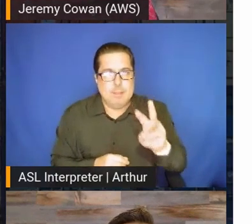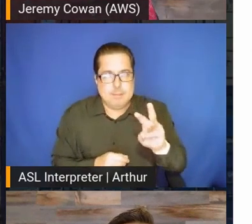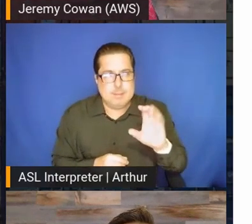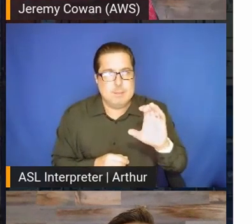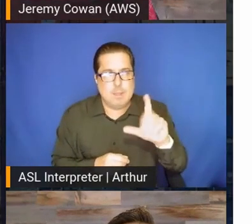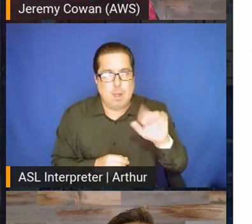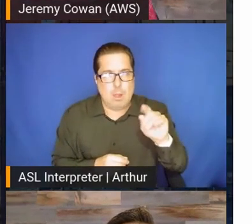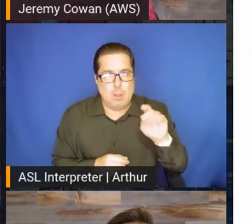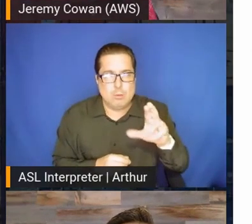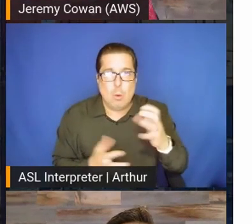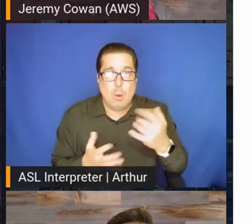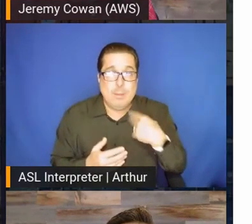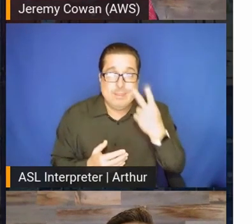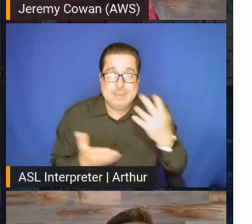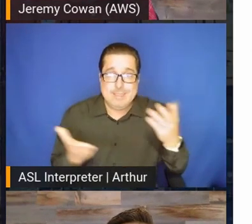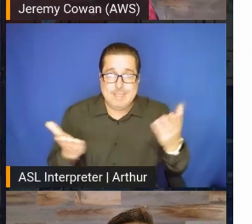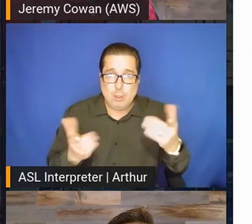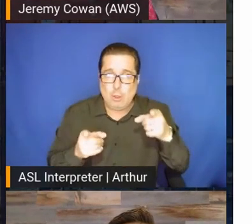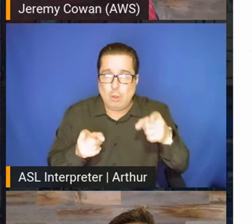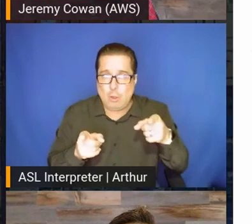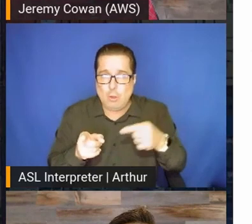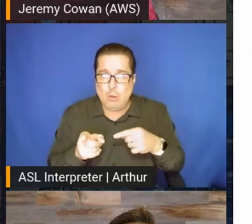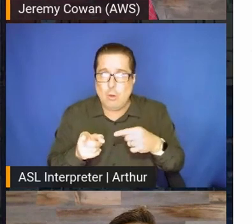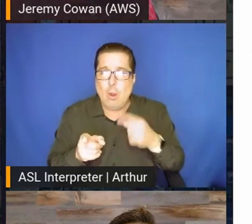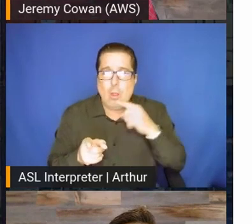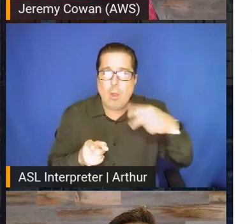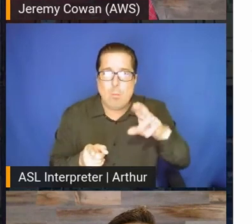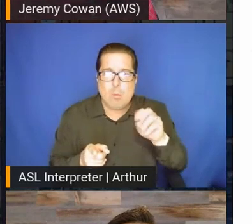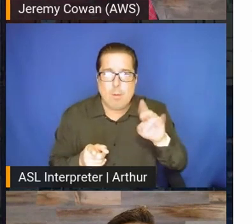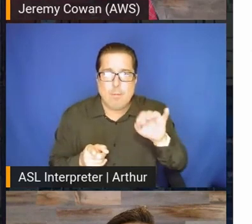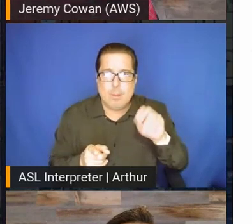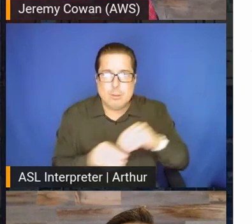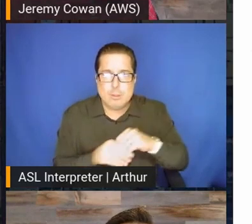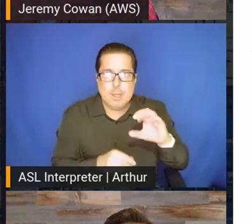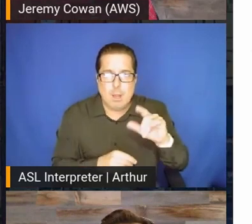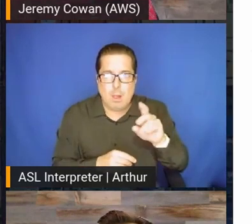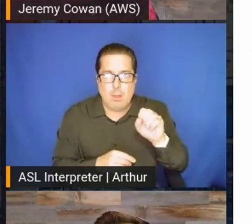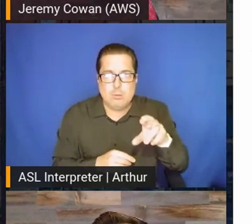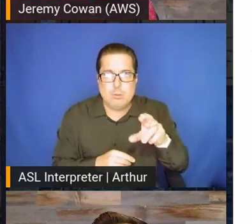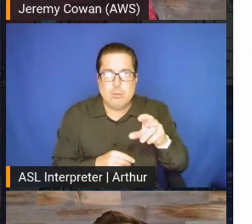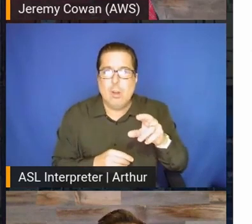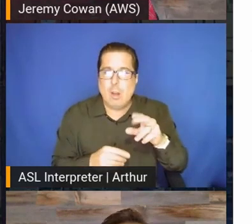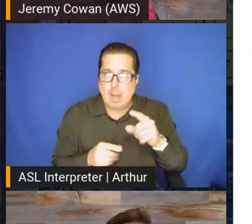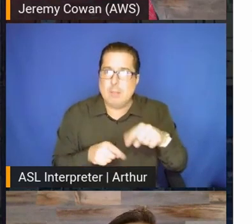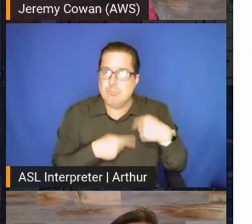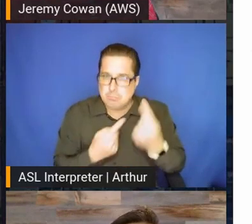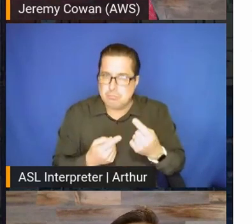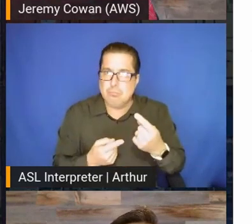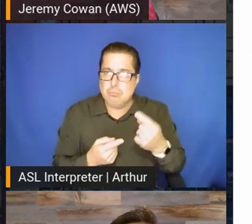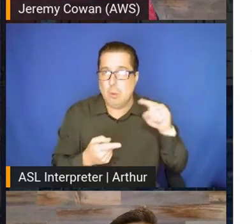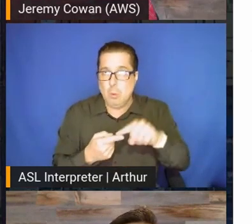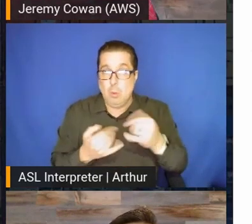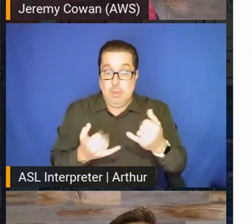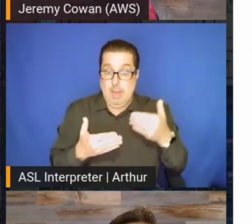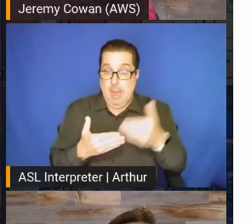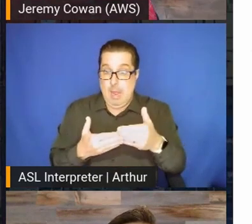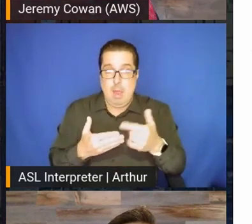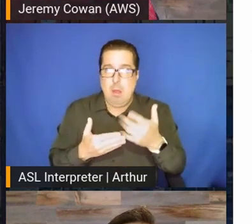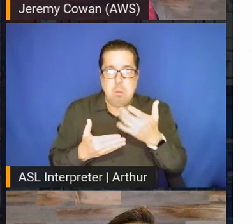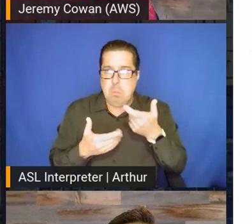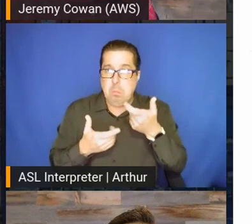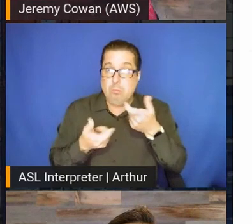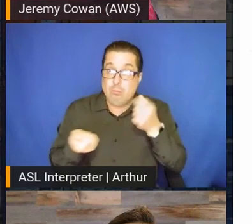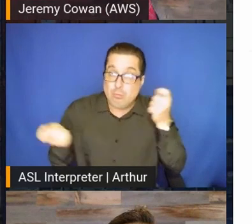So what we see here, you will just provision on the cluster as usual. As of today, there are not major changes.